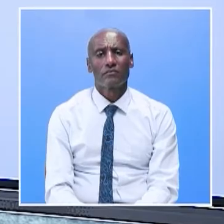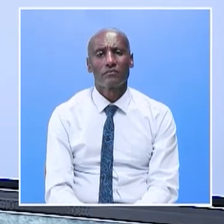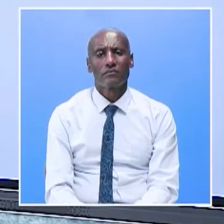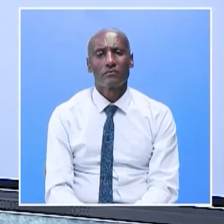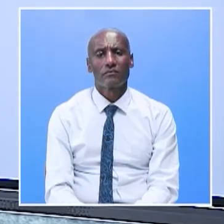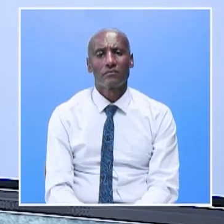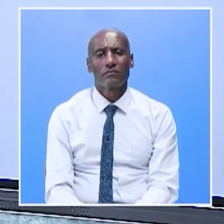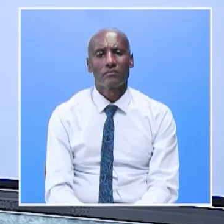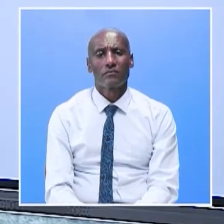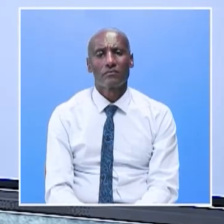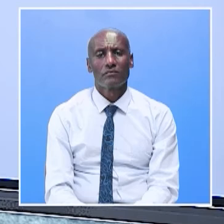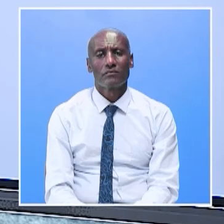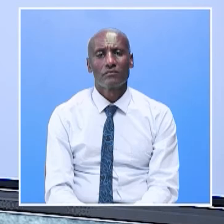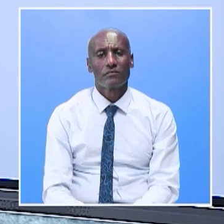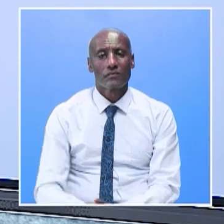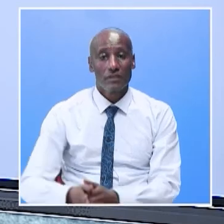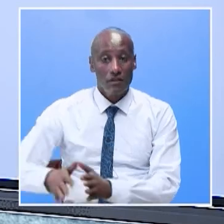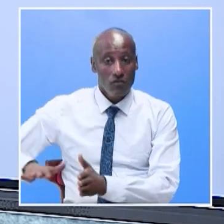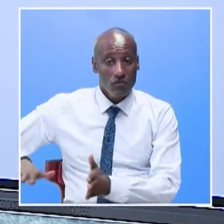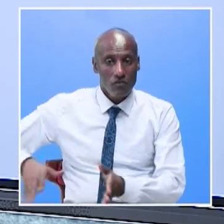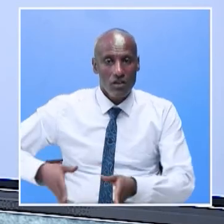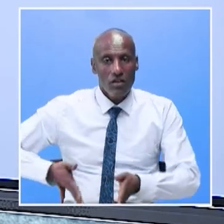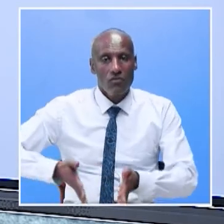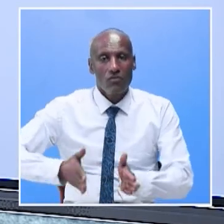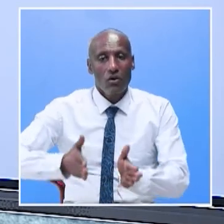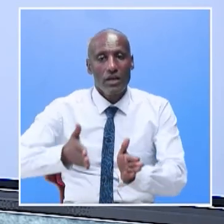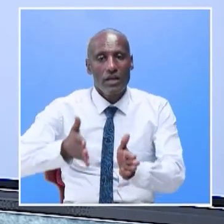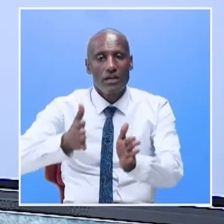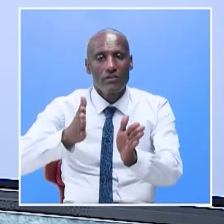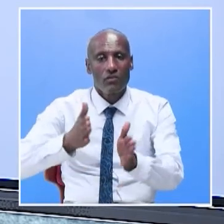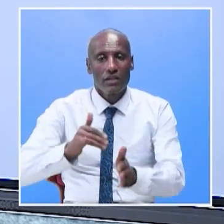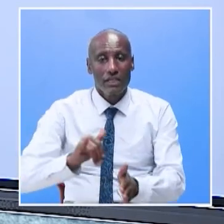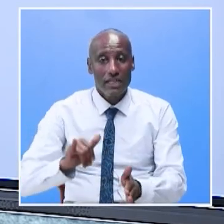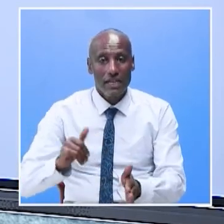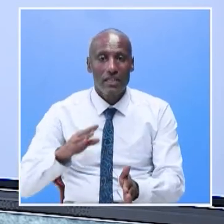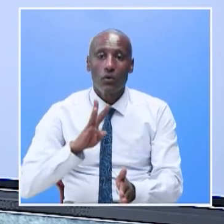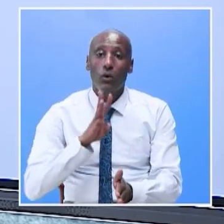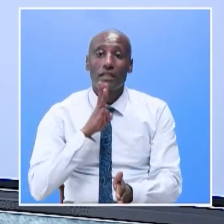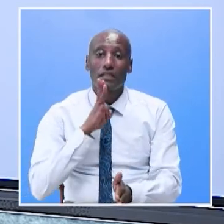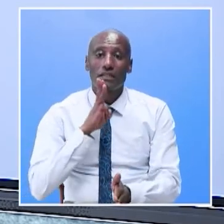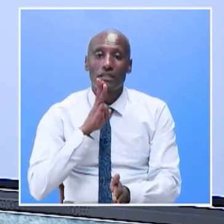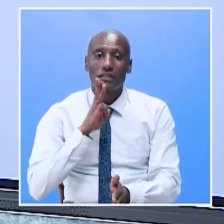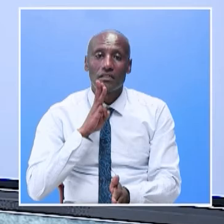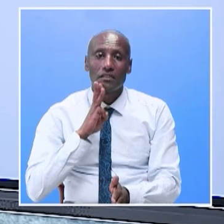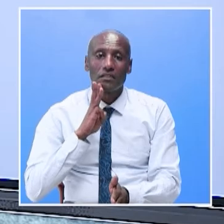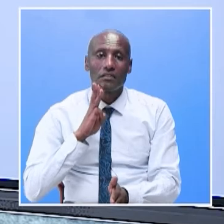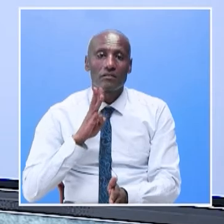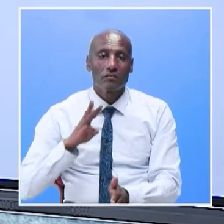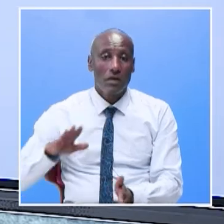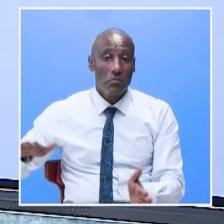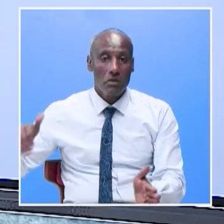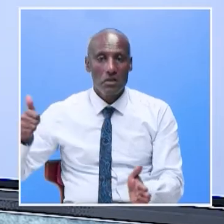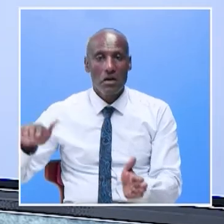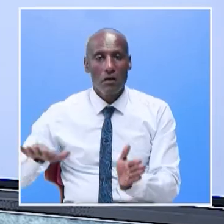draining, it means like flowing. It's like what? Flowing, like the water flowing, like by